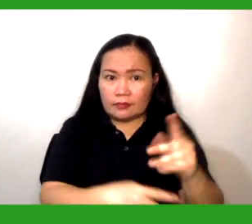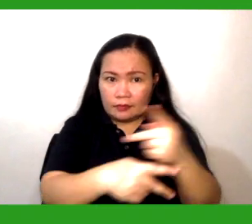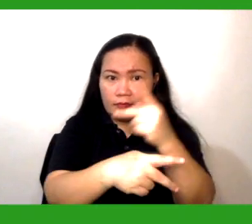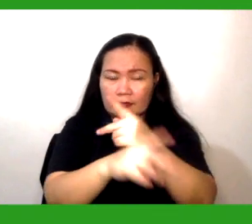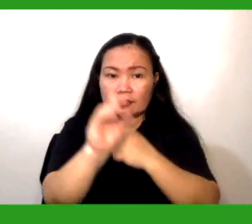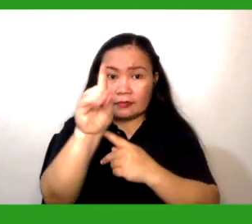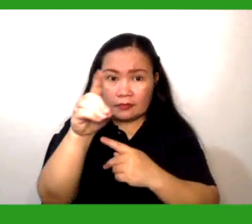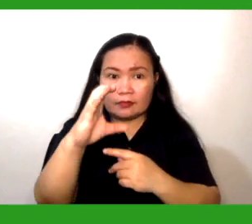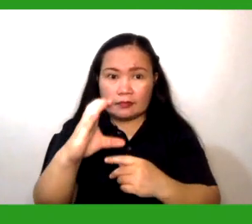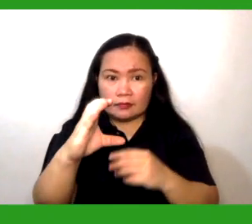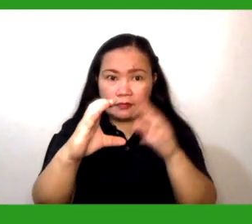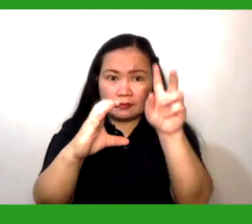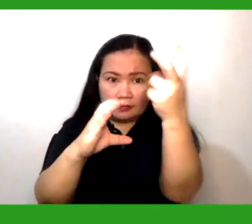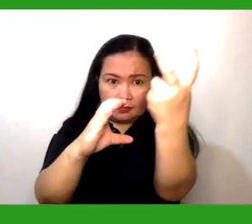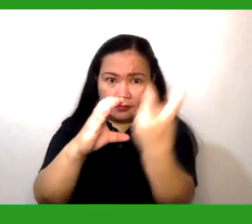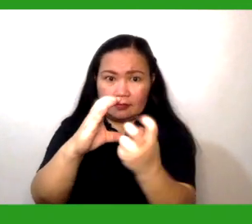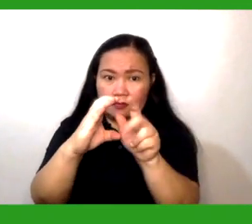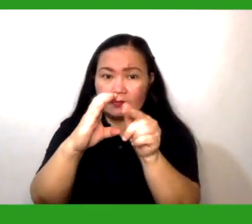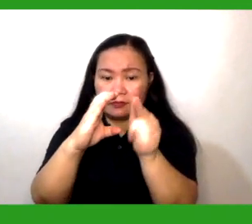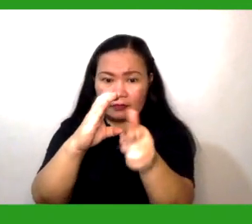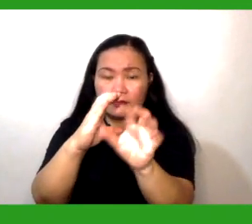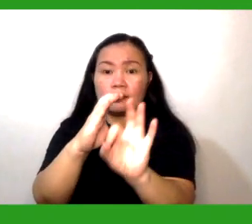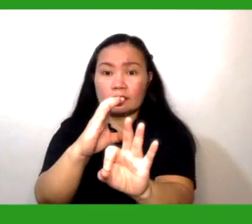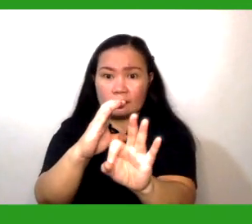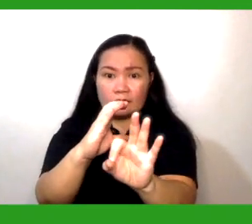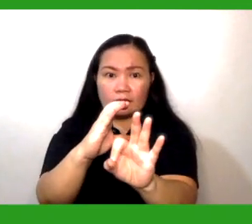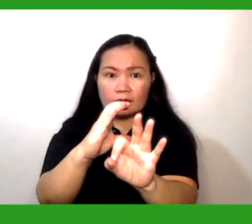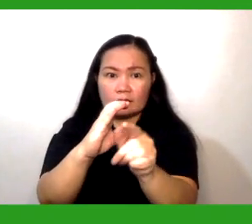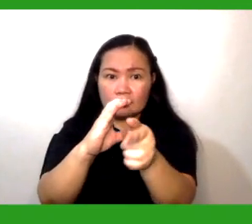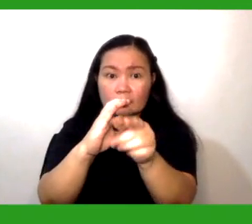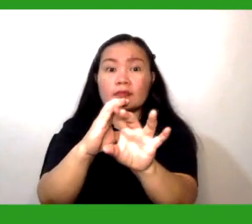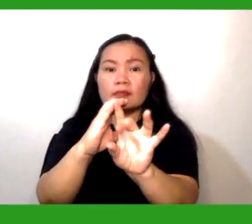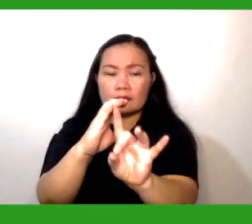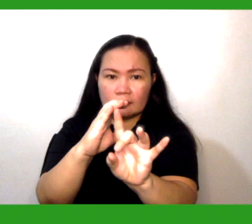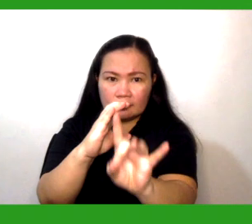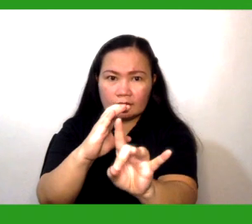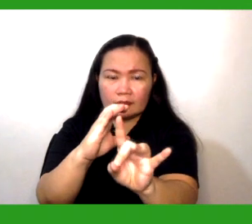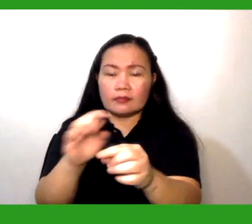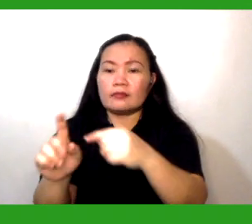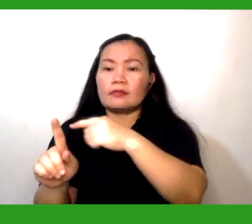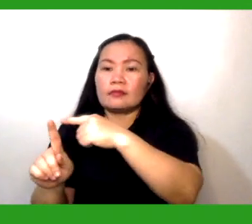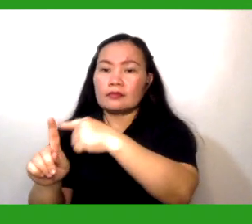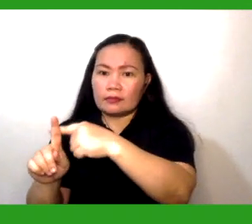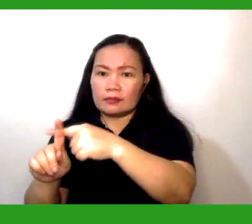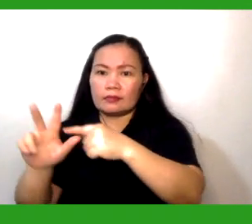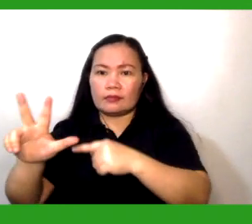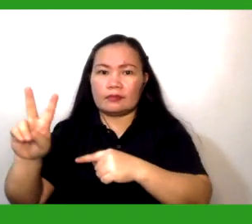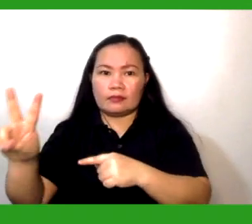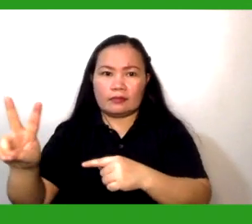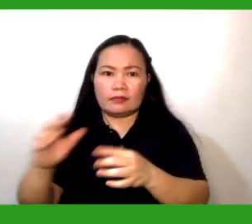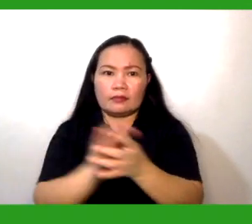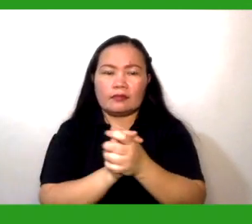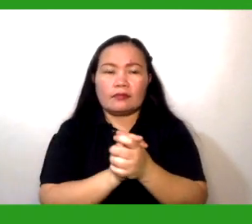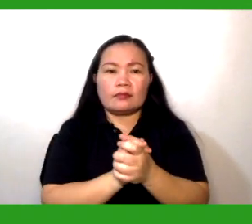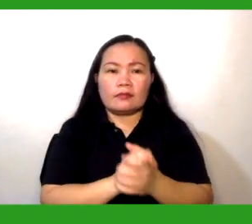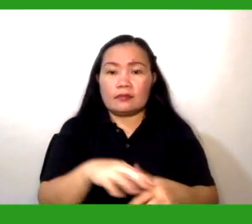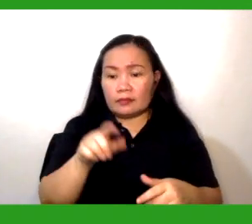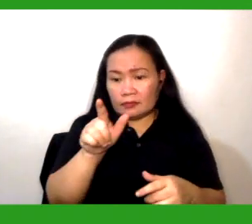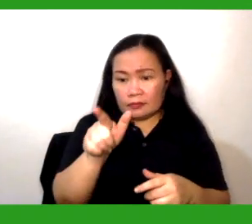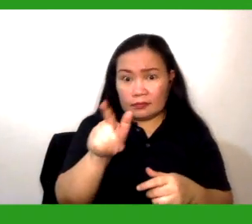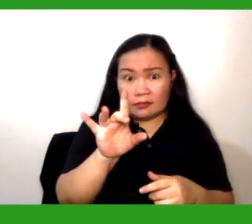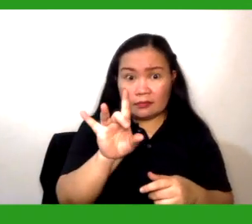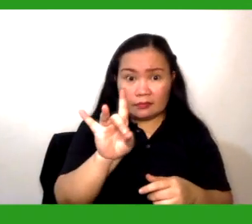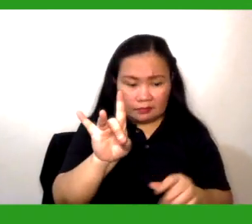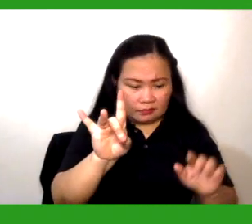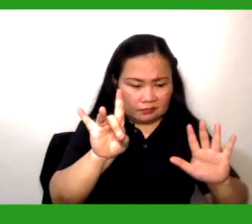what is your given degree Celsius, that is 28. So, lalagay natin dito 28 plus 32. So,